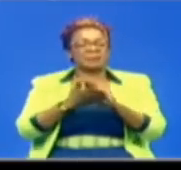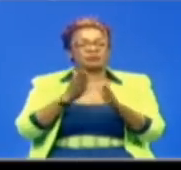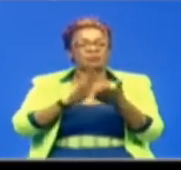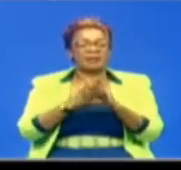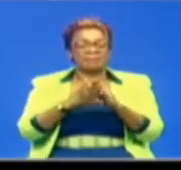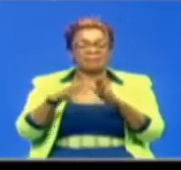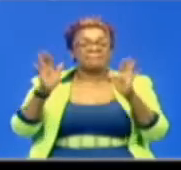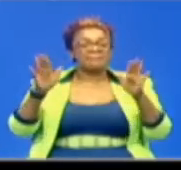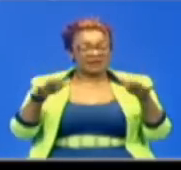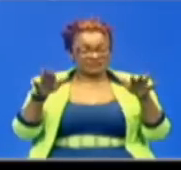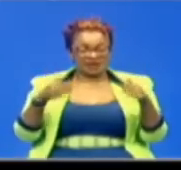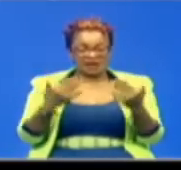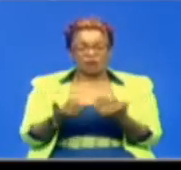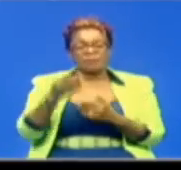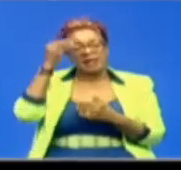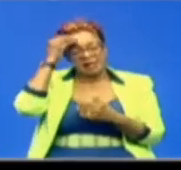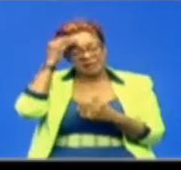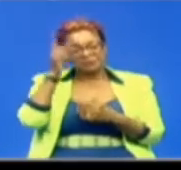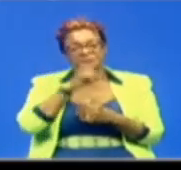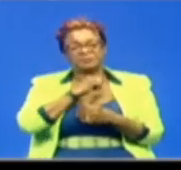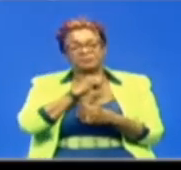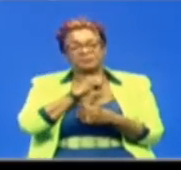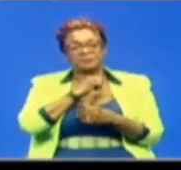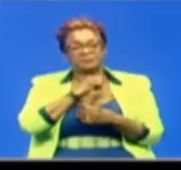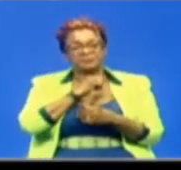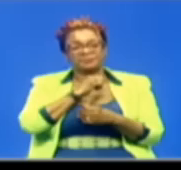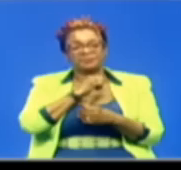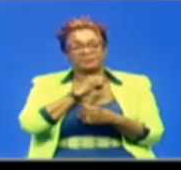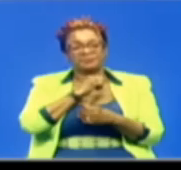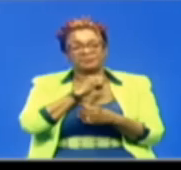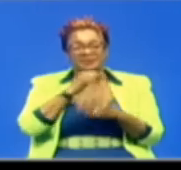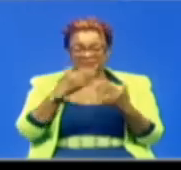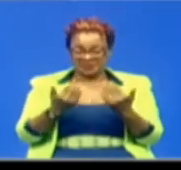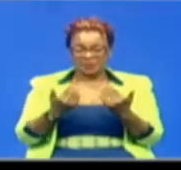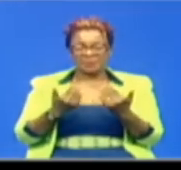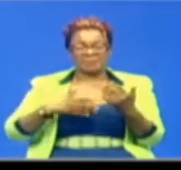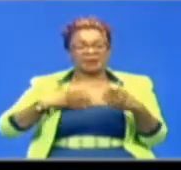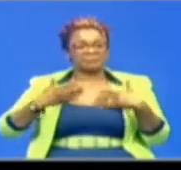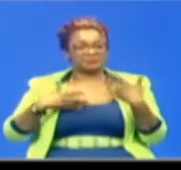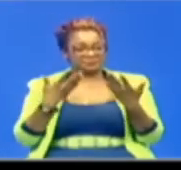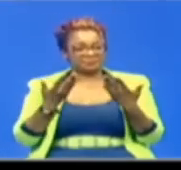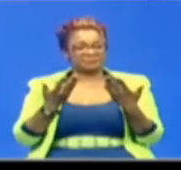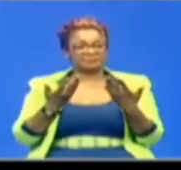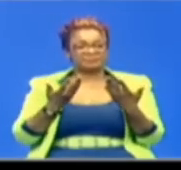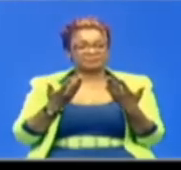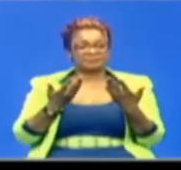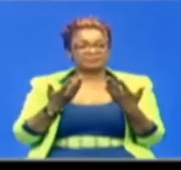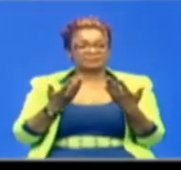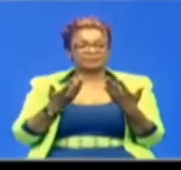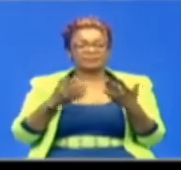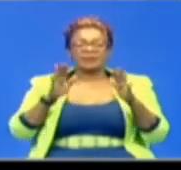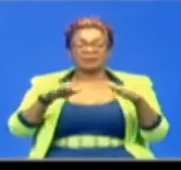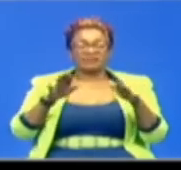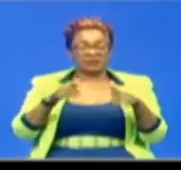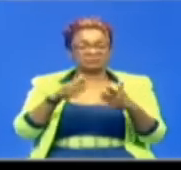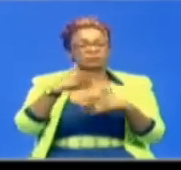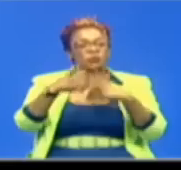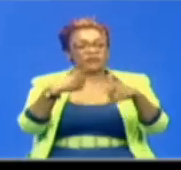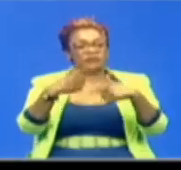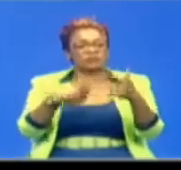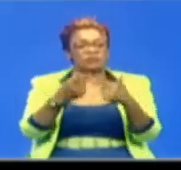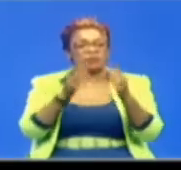learned how long it takes to become a butterfly now. Efforts to save the butterflies are ongoing. Key among is